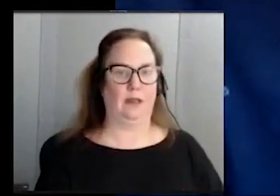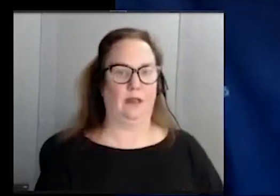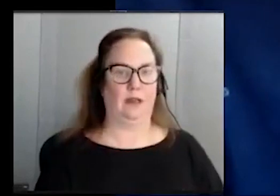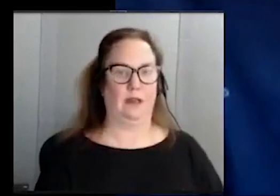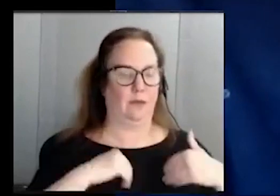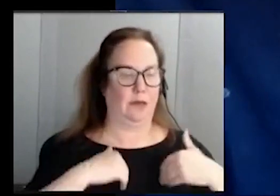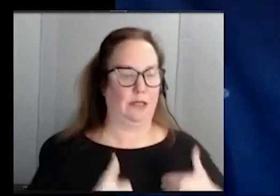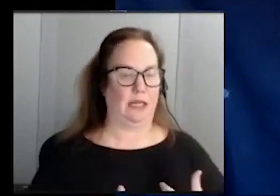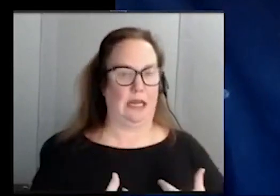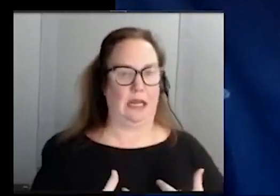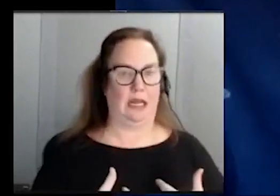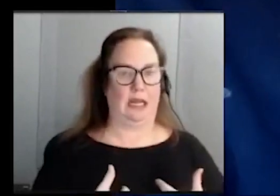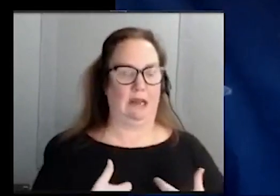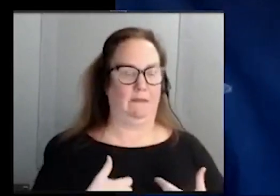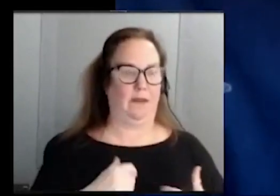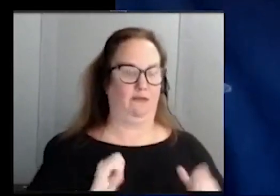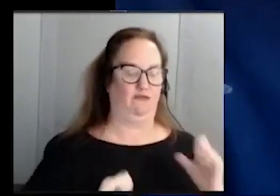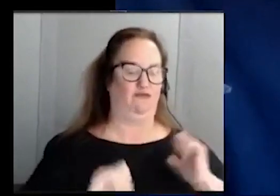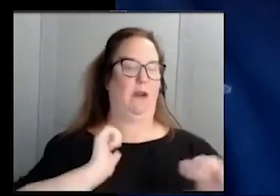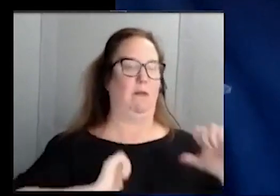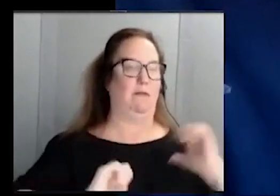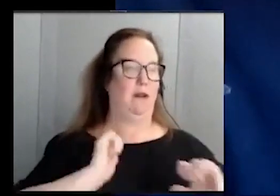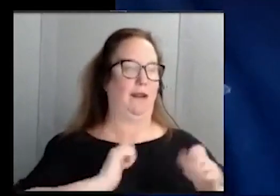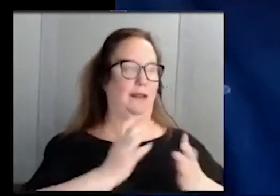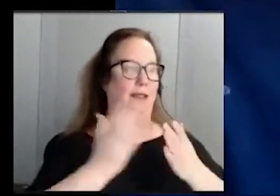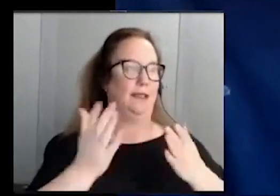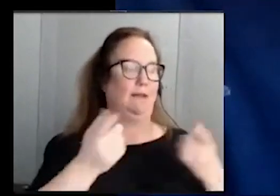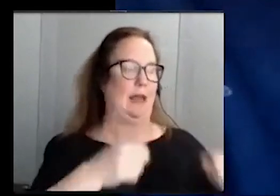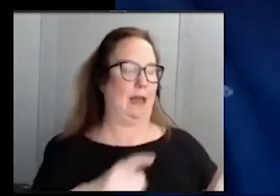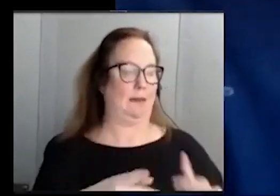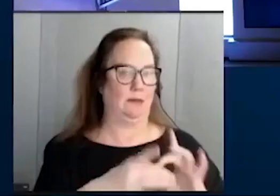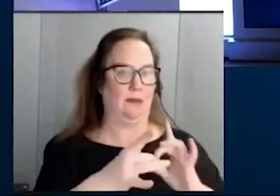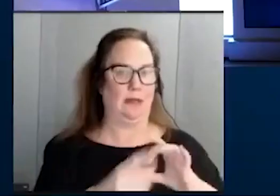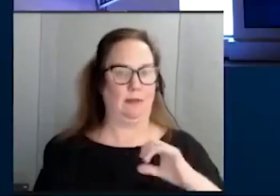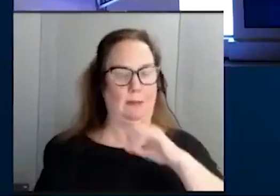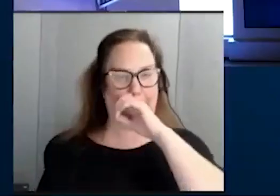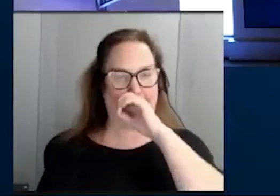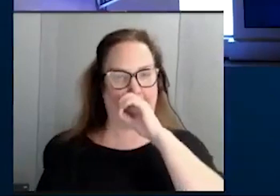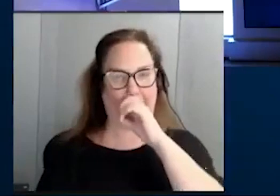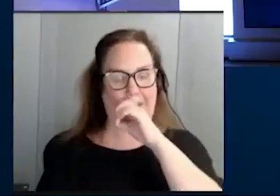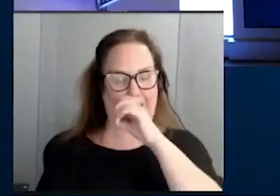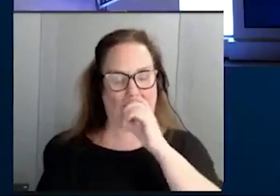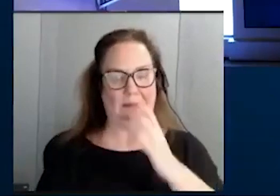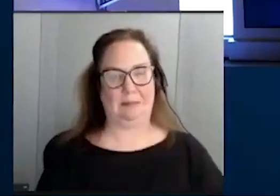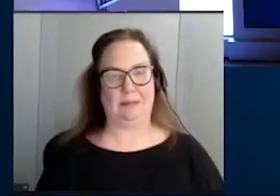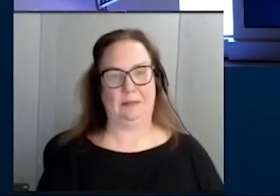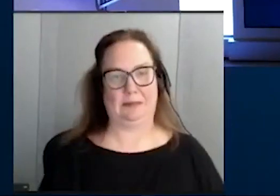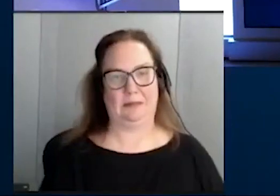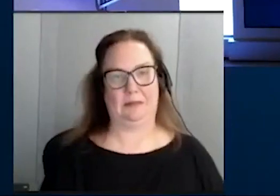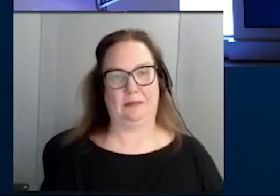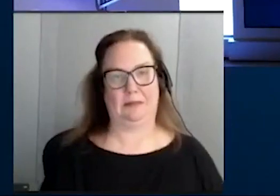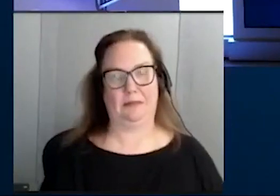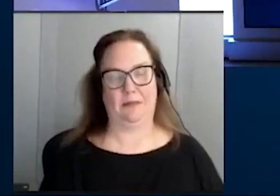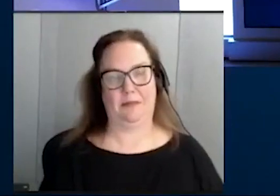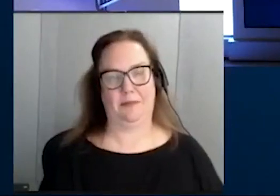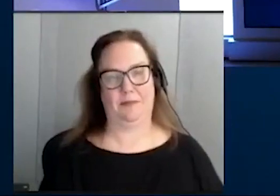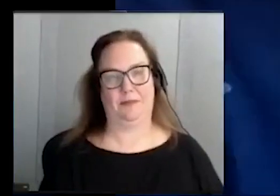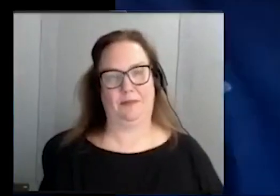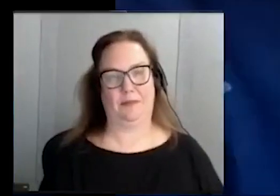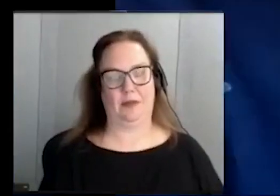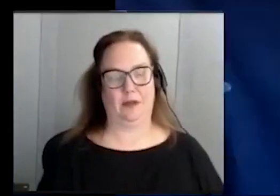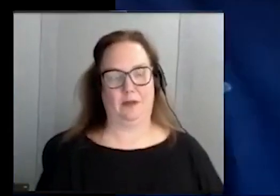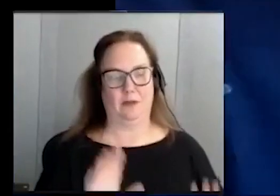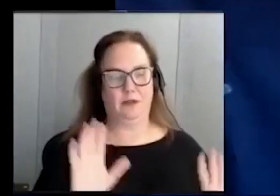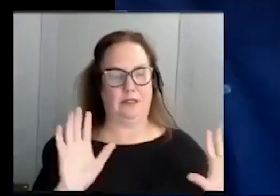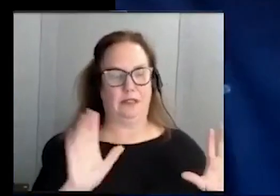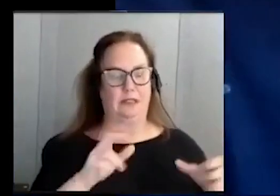of the political drama and the stuff that comes along with it. Yeah, and so we've kind of made a point just